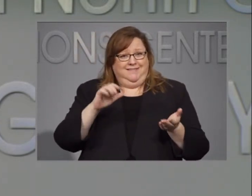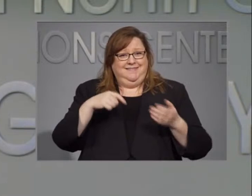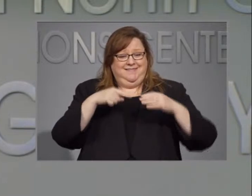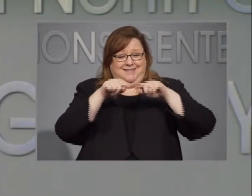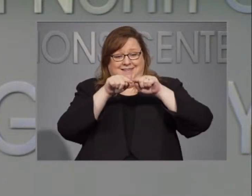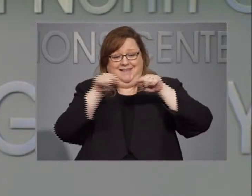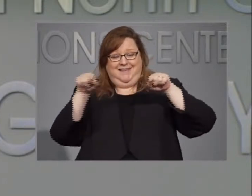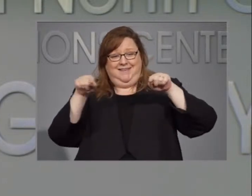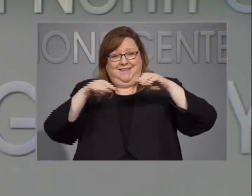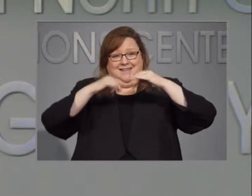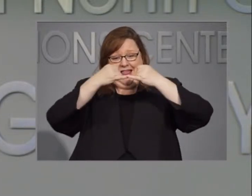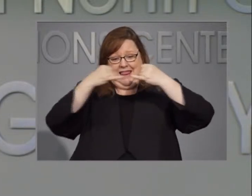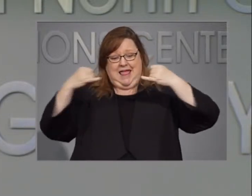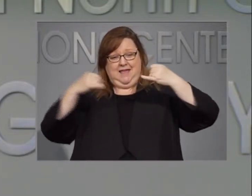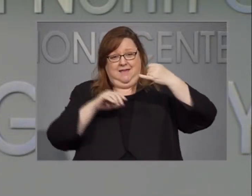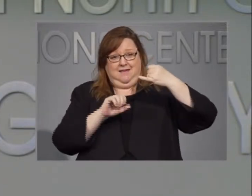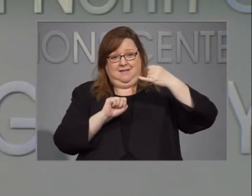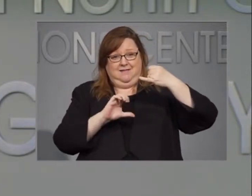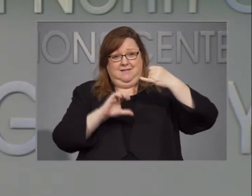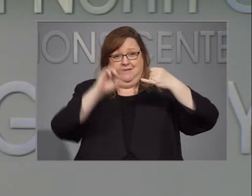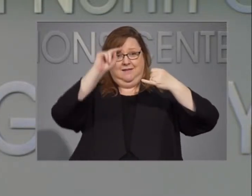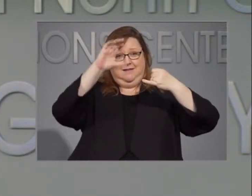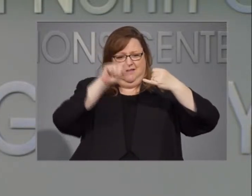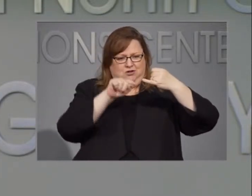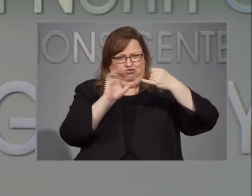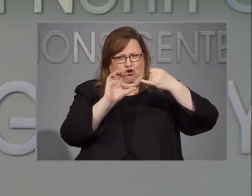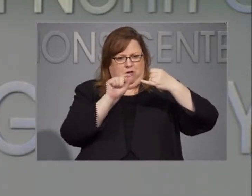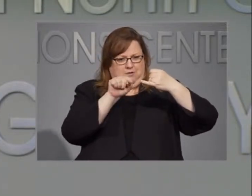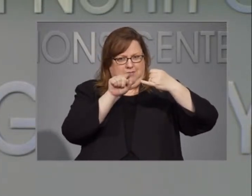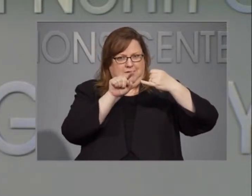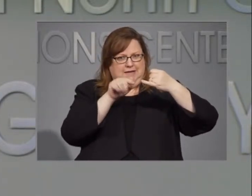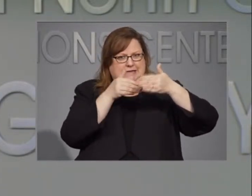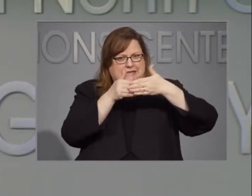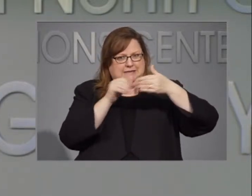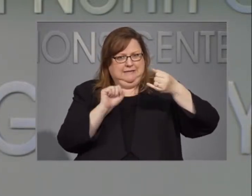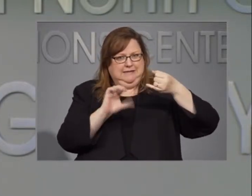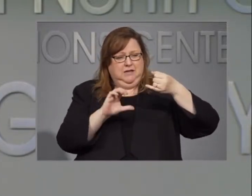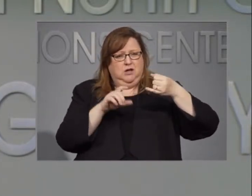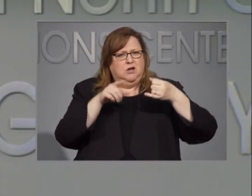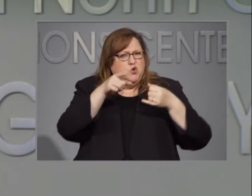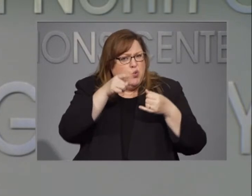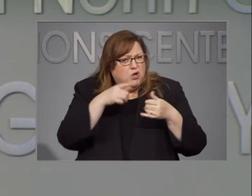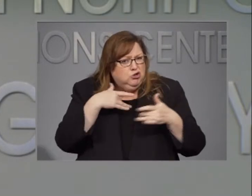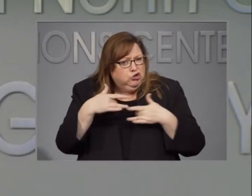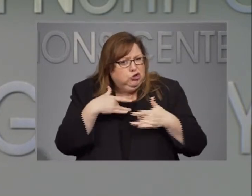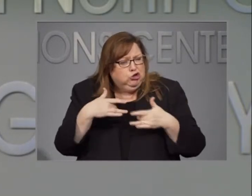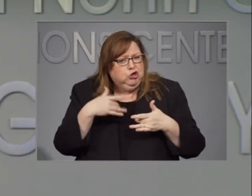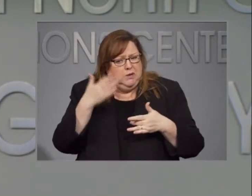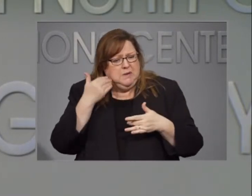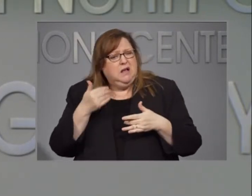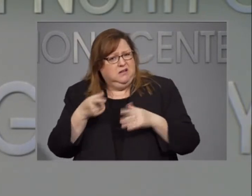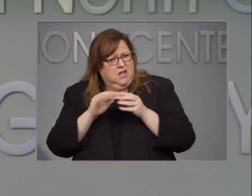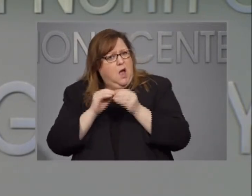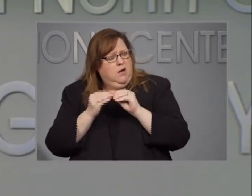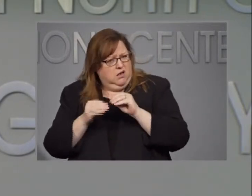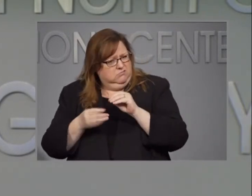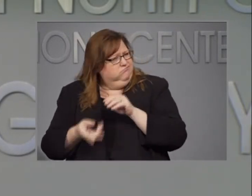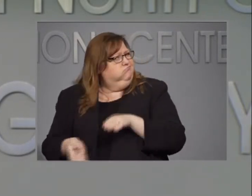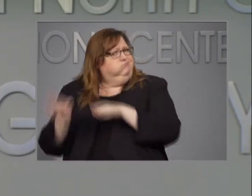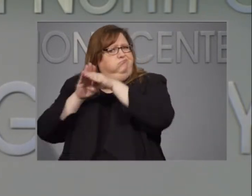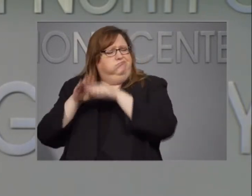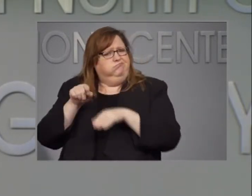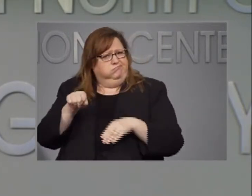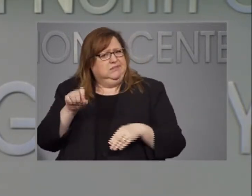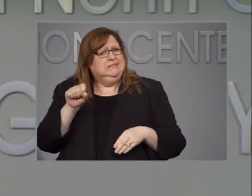you believe the case count in Charlotte is rising because of what's happening in South Carolina? We've done stories, and we know people are traveling